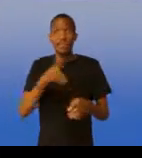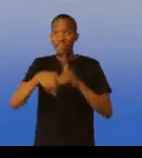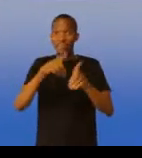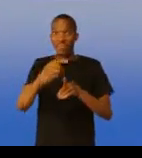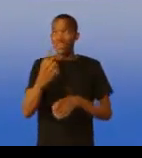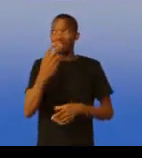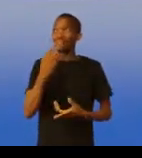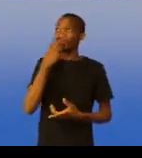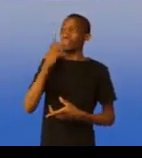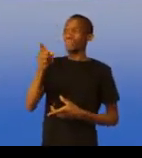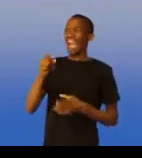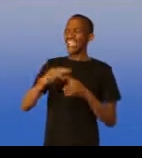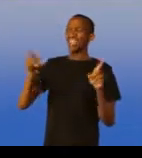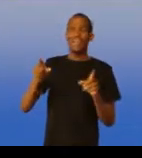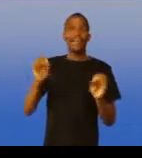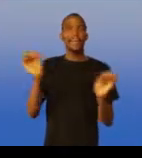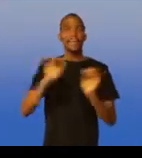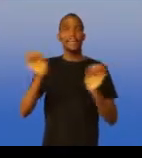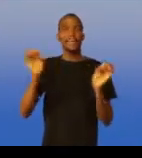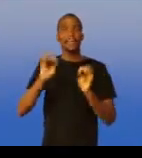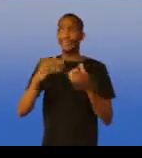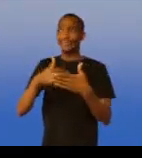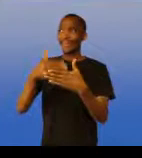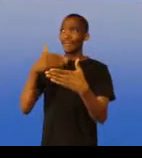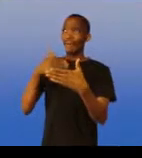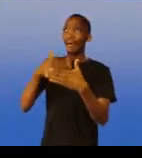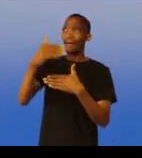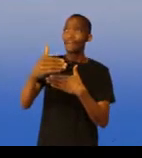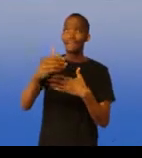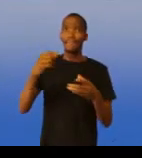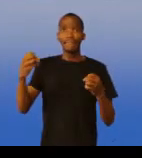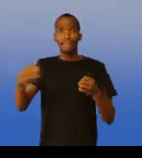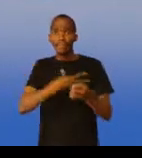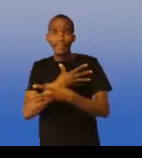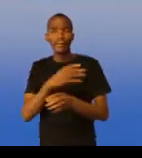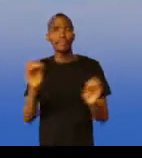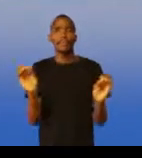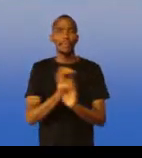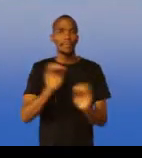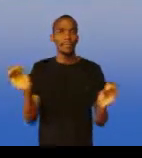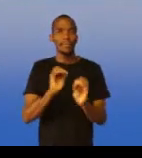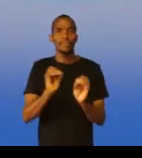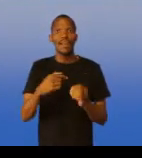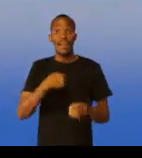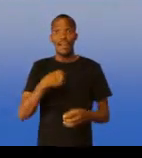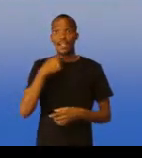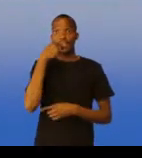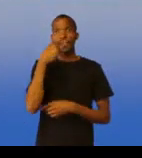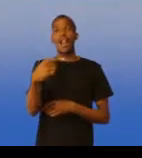the difference between before you were infected and after you are infected. Ke batla go rela batho